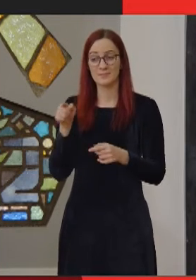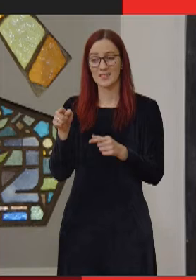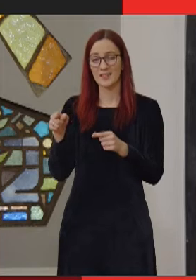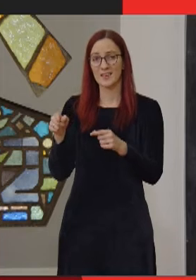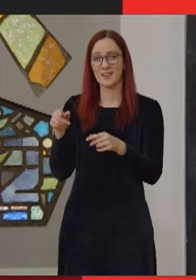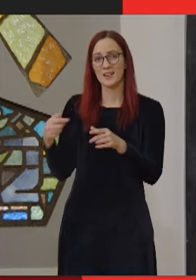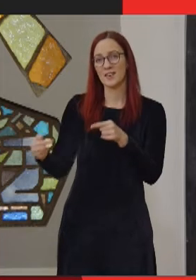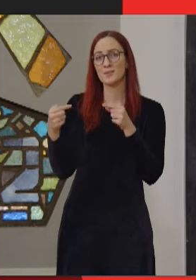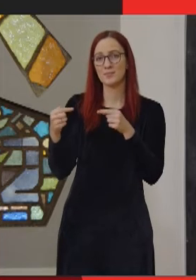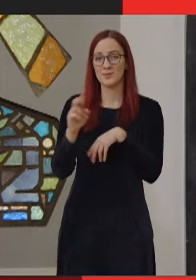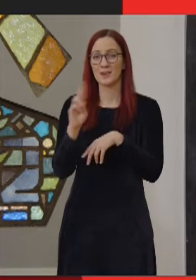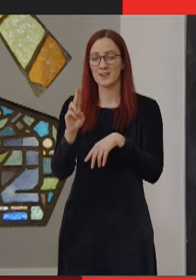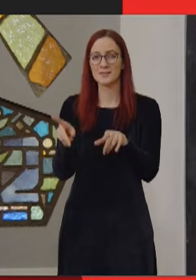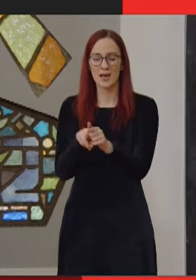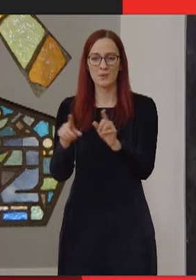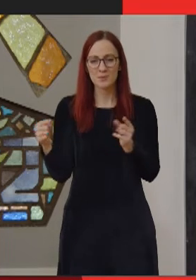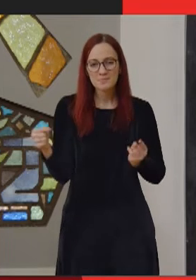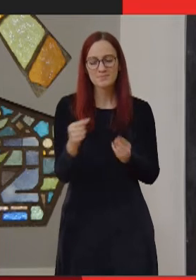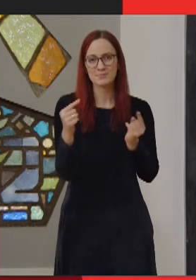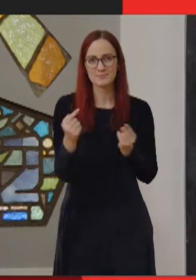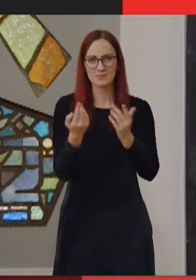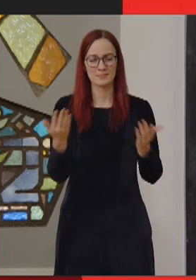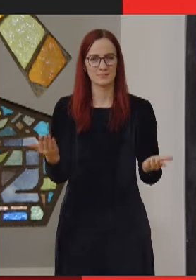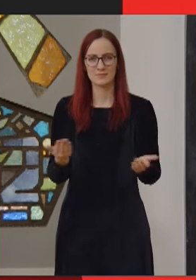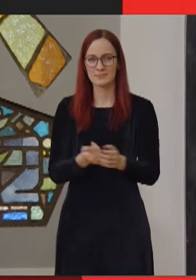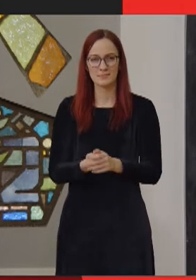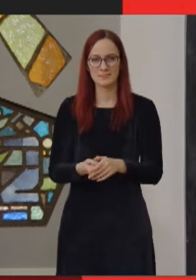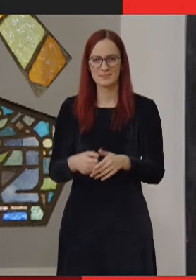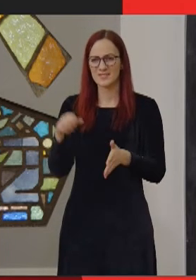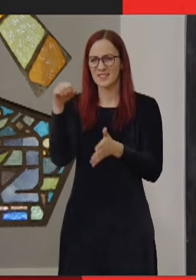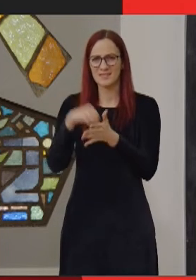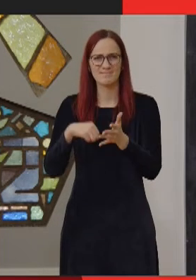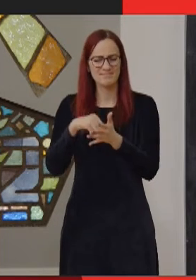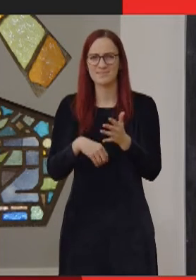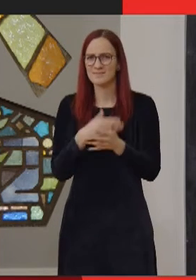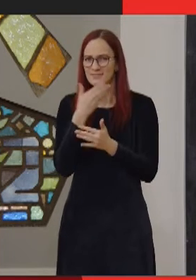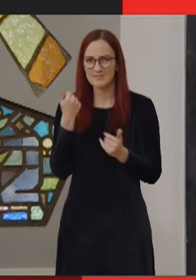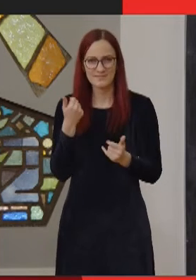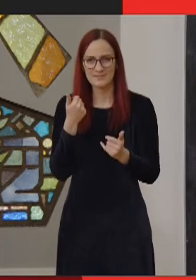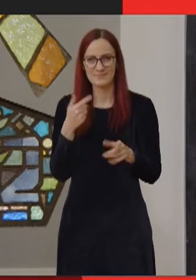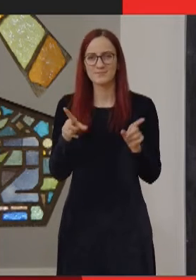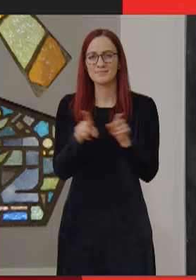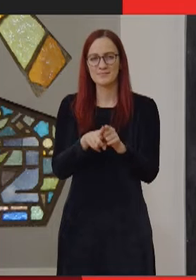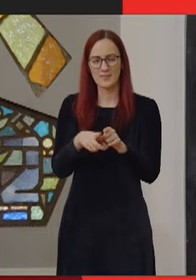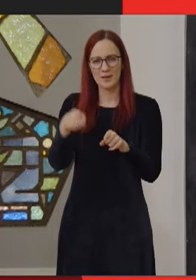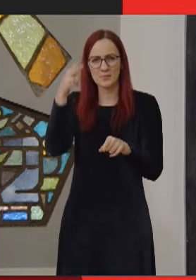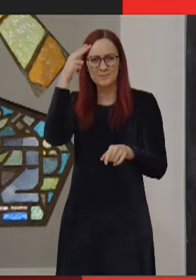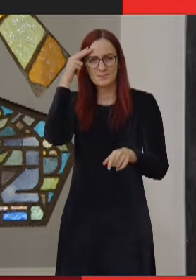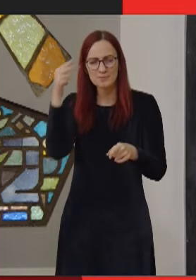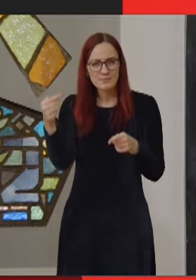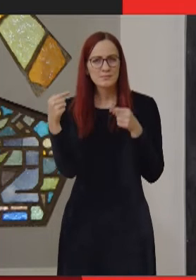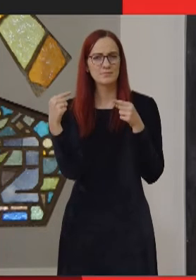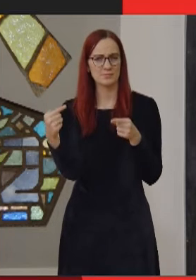the opponents actually are saying that these are not arguments, these